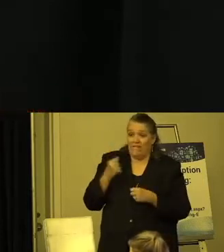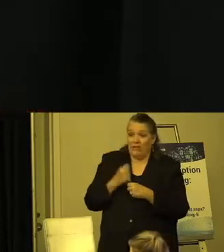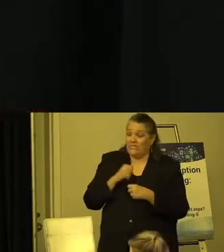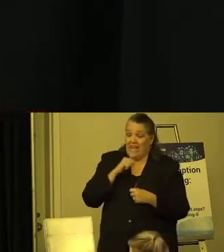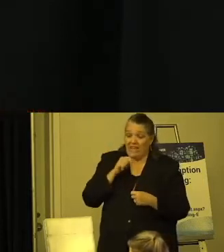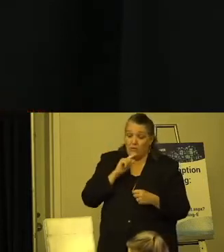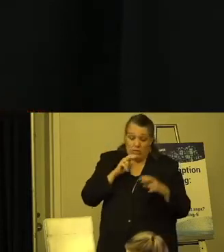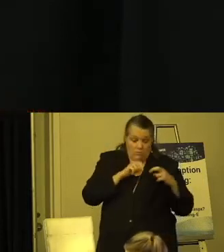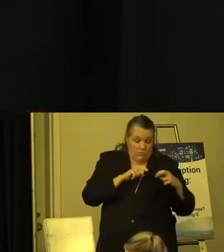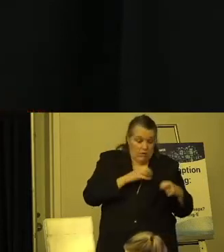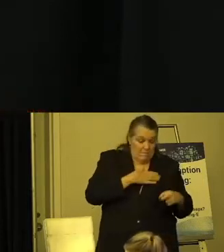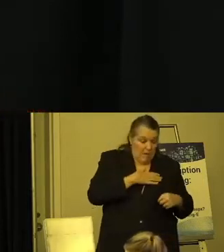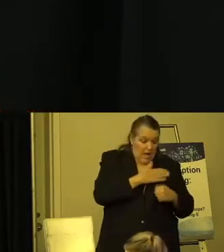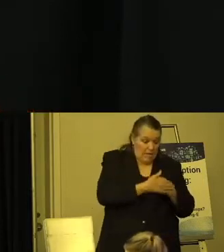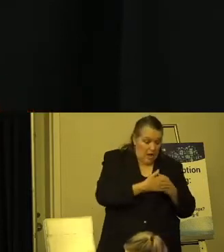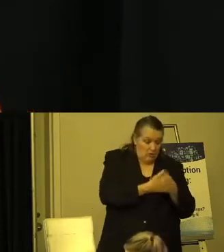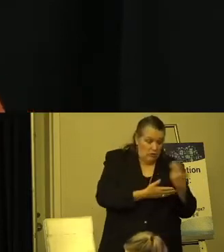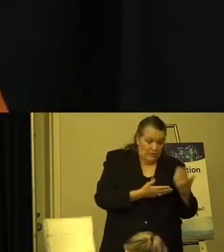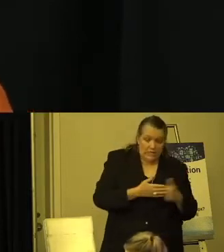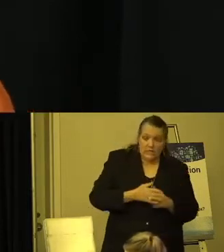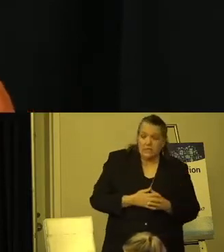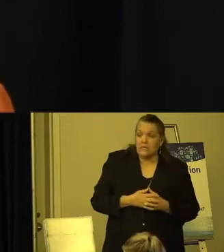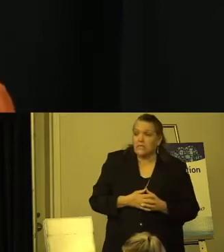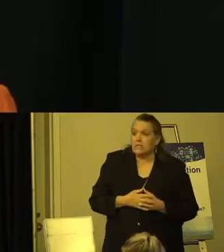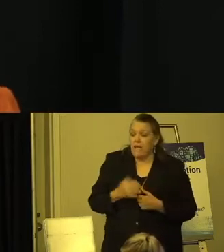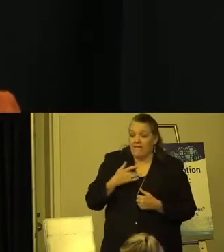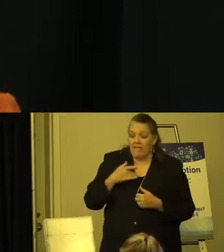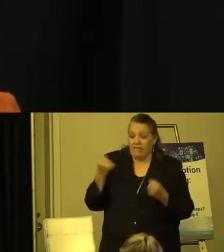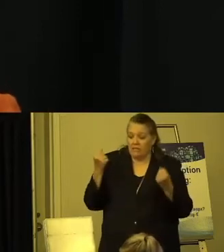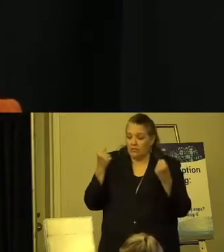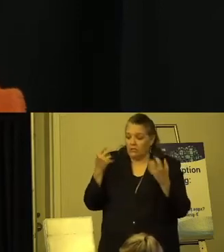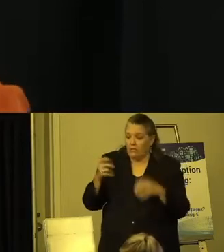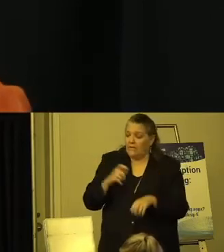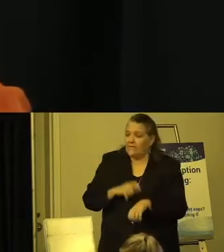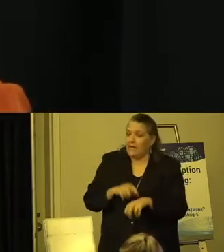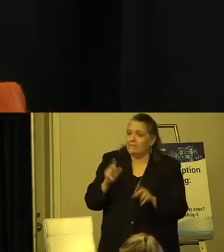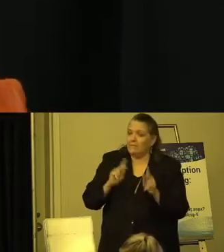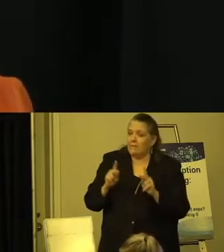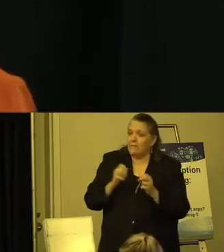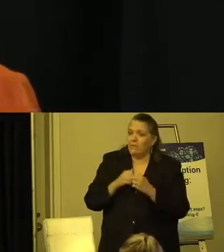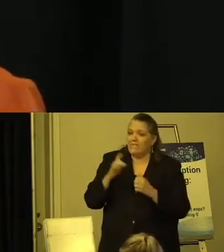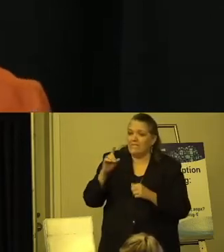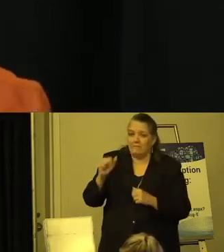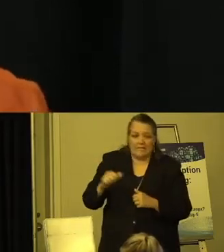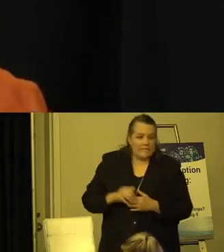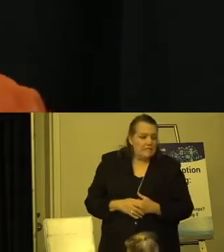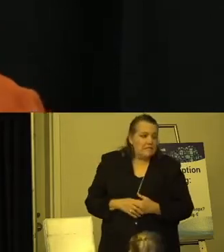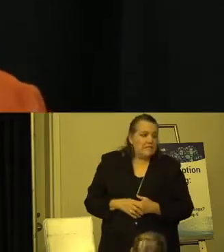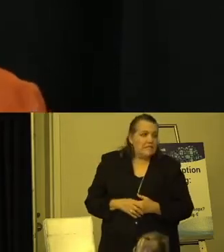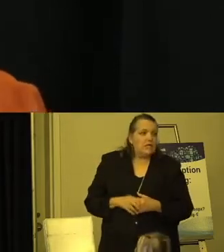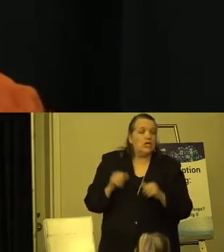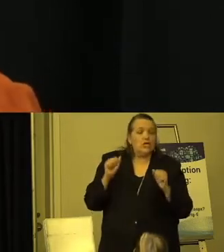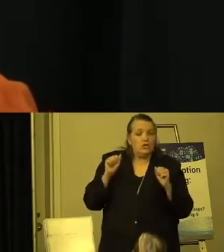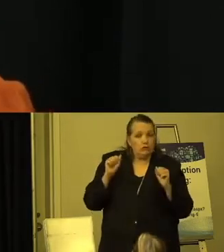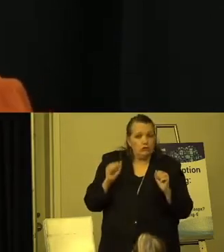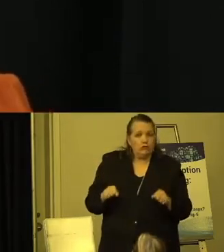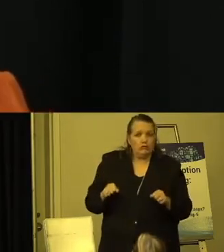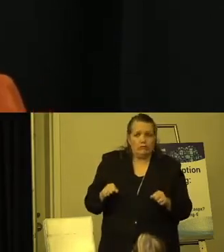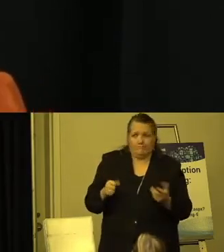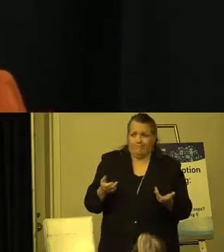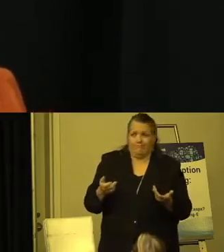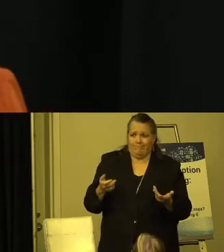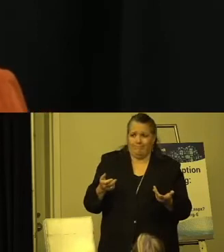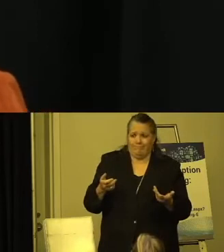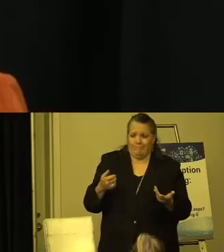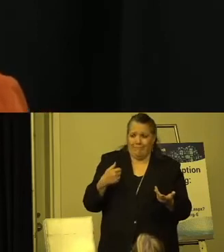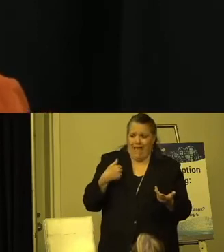in an international organization. I feel like there's so many times when people with disabilities could be benefiting from